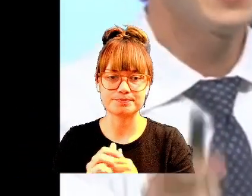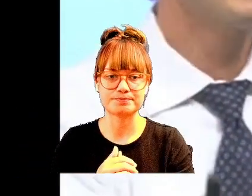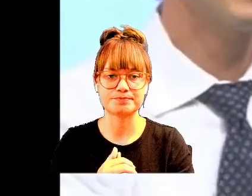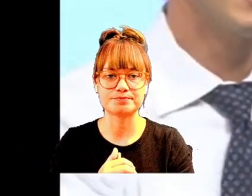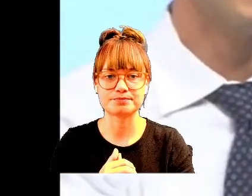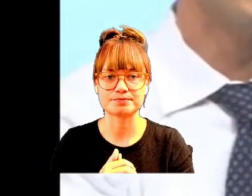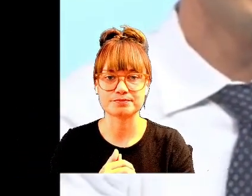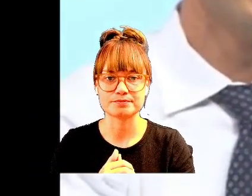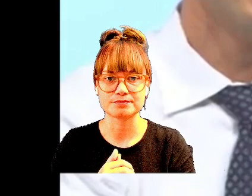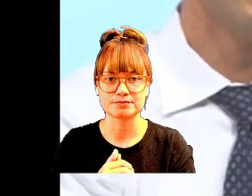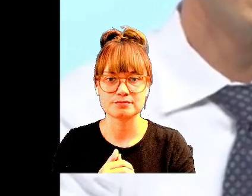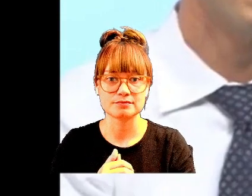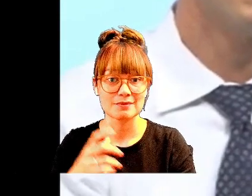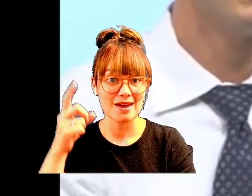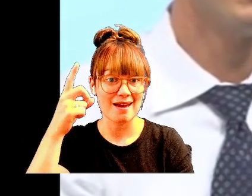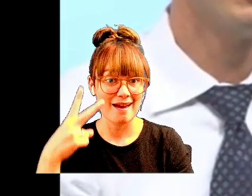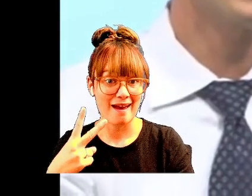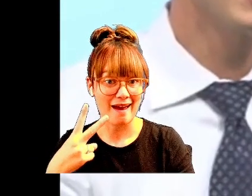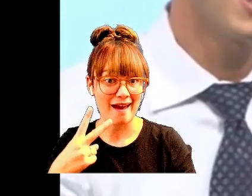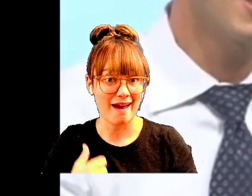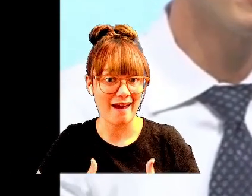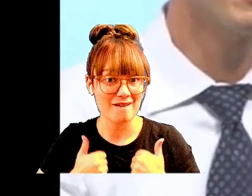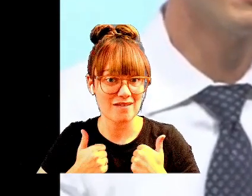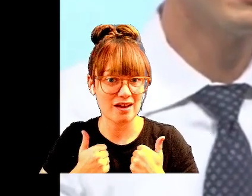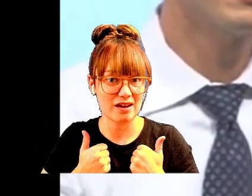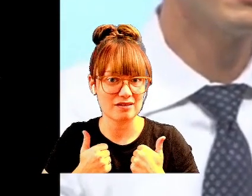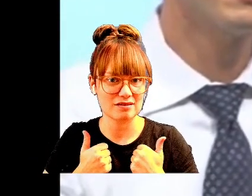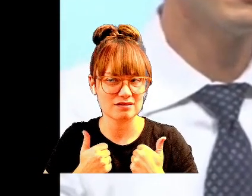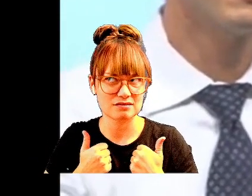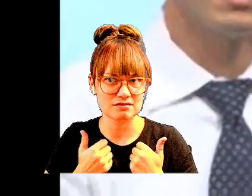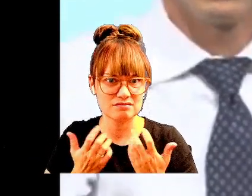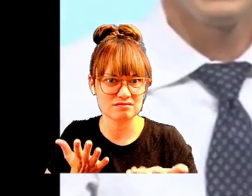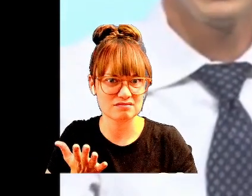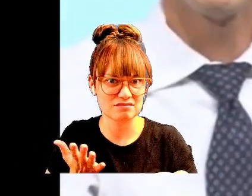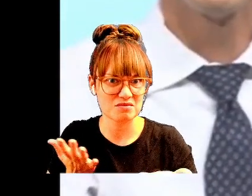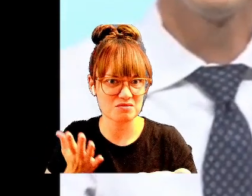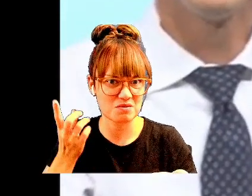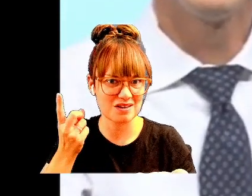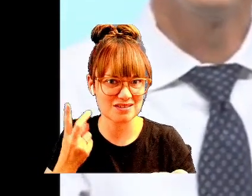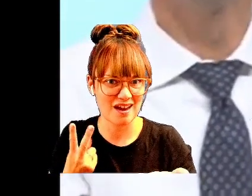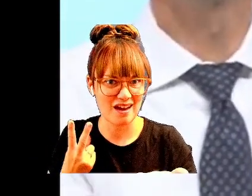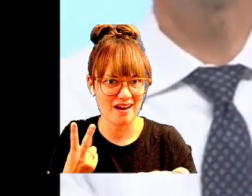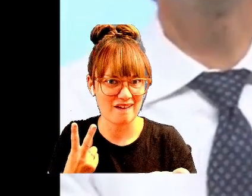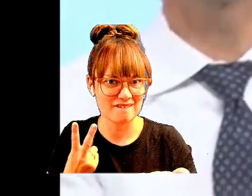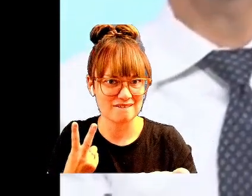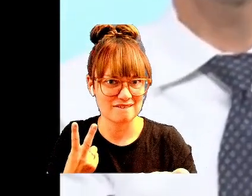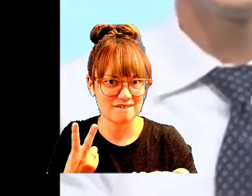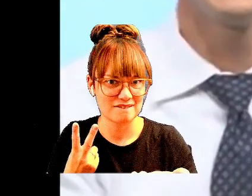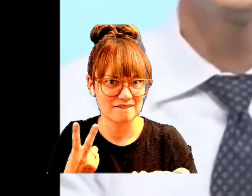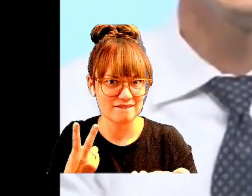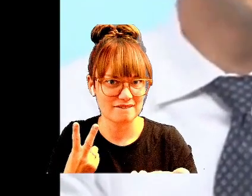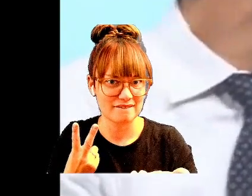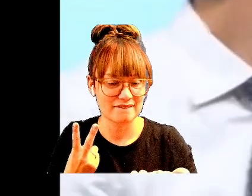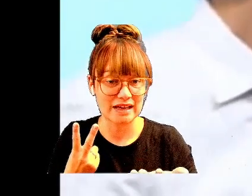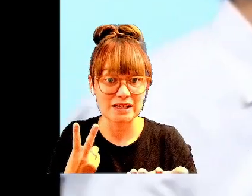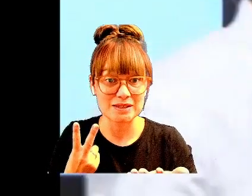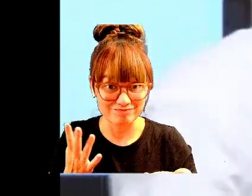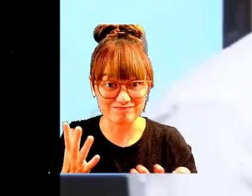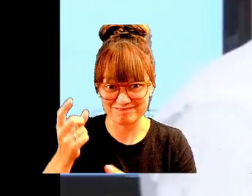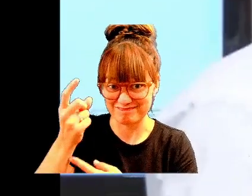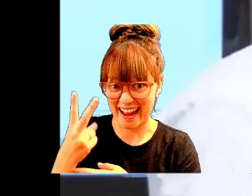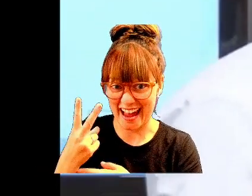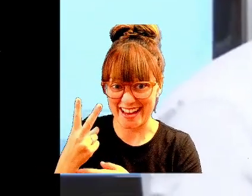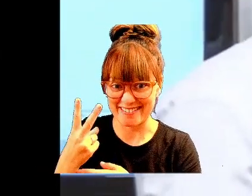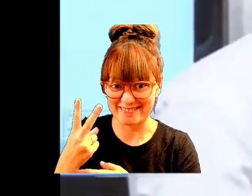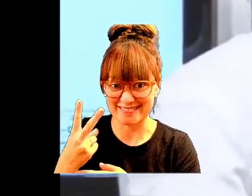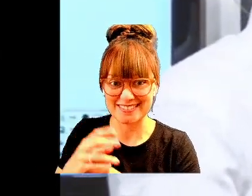And half-life, well, what's a half? A half. So instead of adding